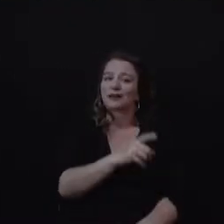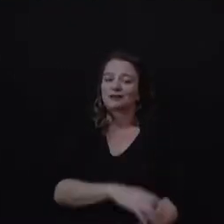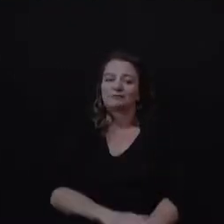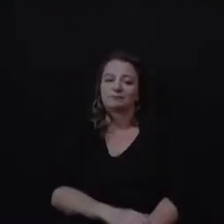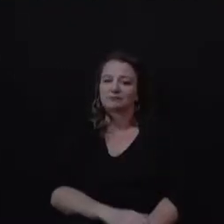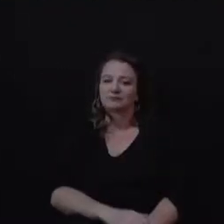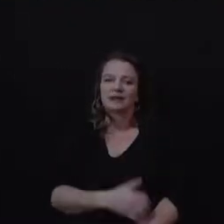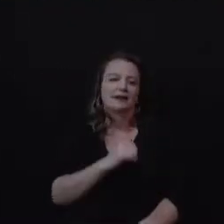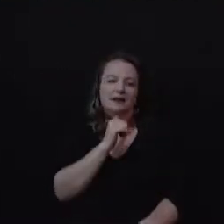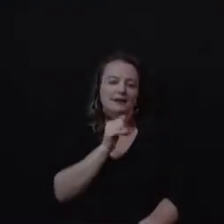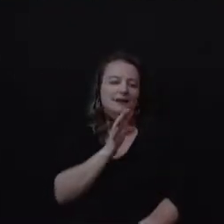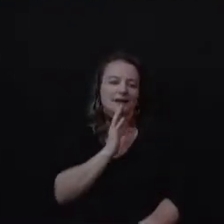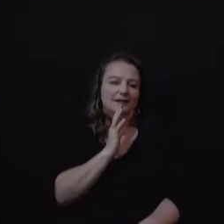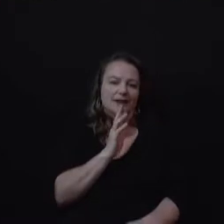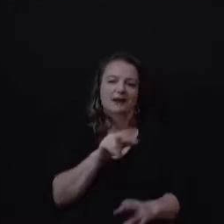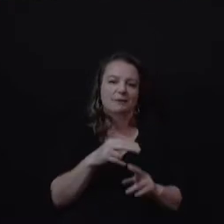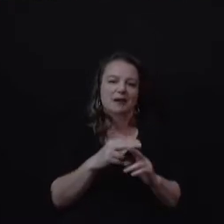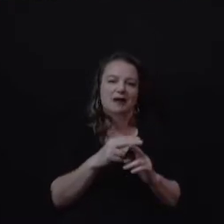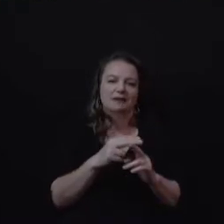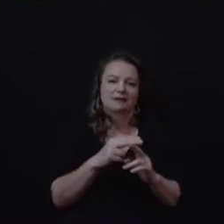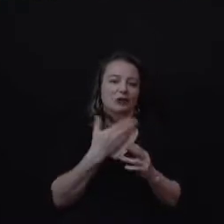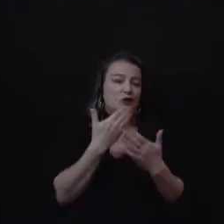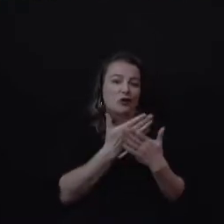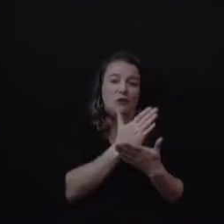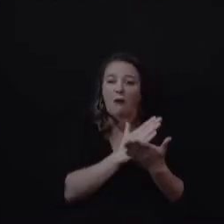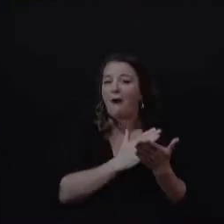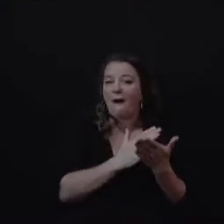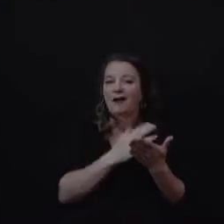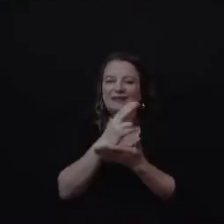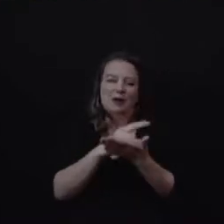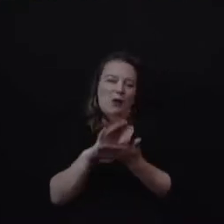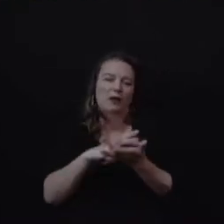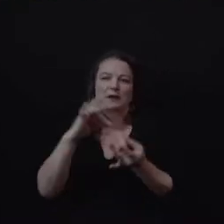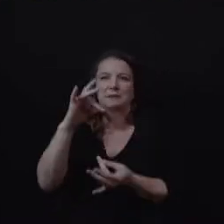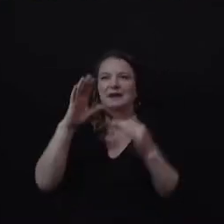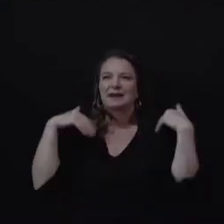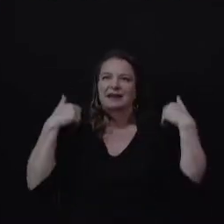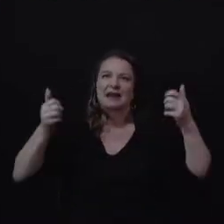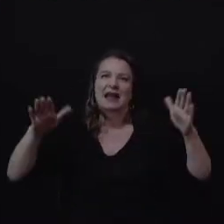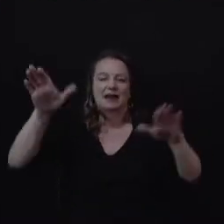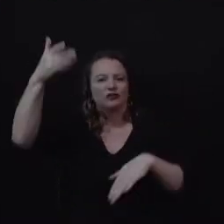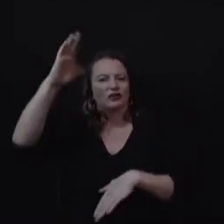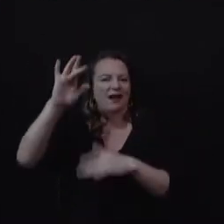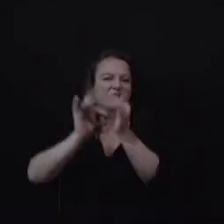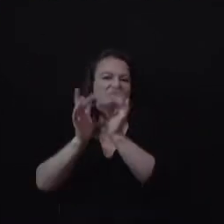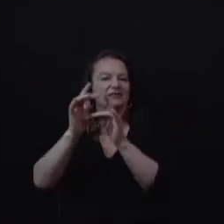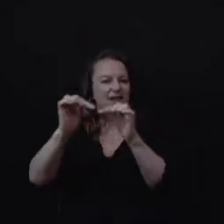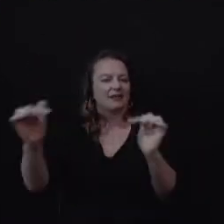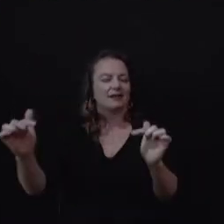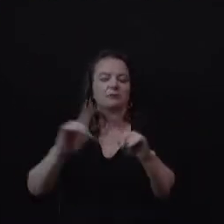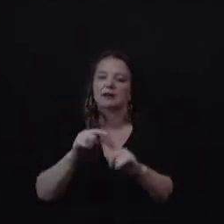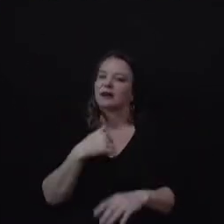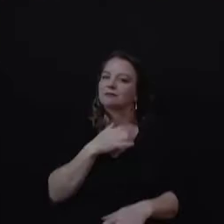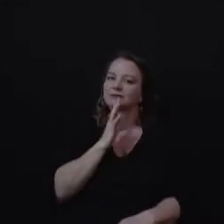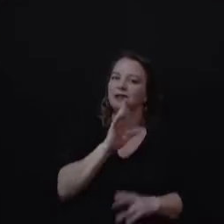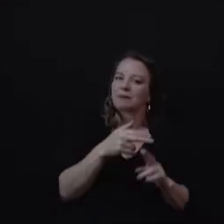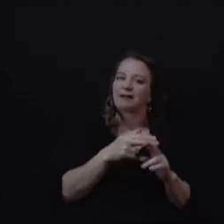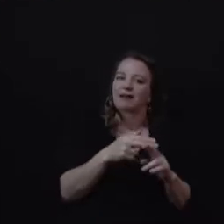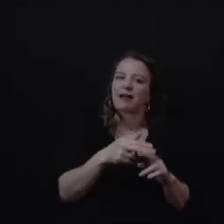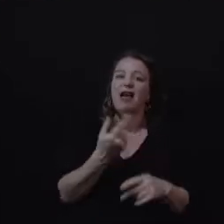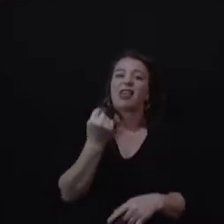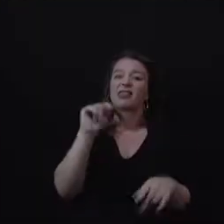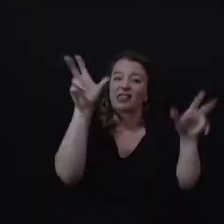just talking about the good part of the spirit world, the Holy Spirit, the holy angels, God, Jesus. I'm talking about the